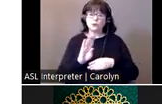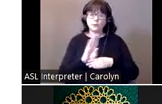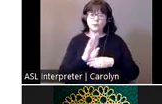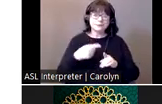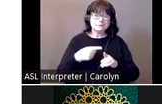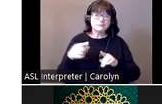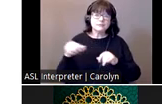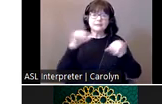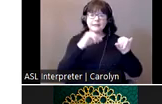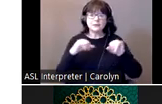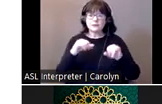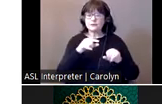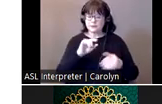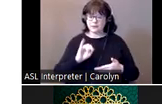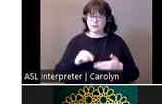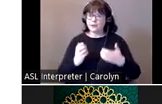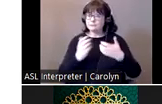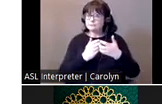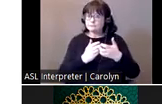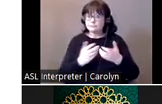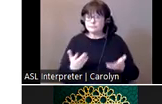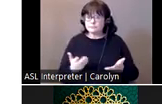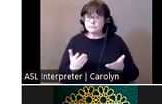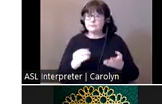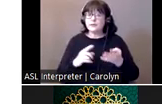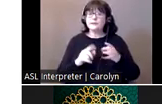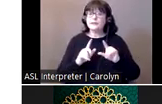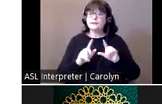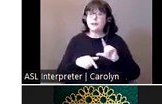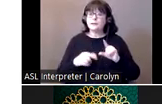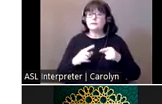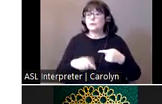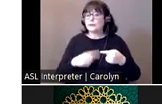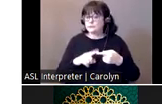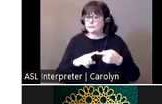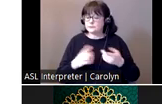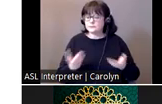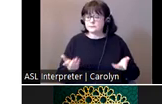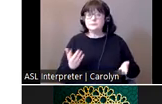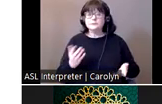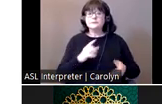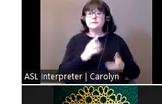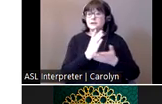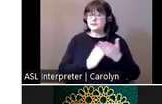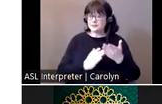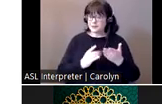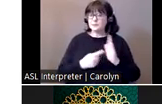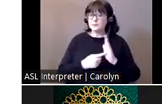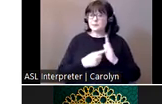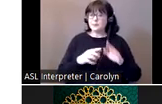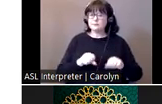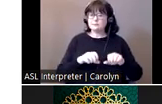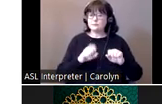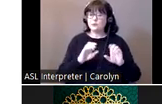exist? And when does it expire? Because some credentials, like for going back to the St. John's Ambulance CPR first